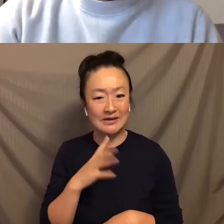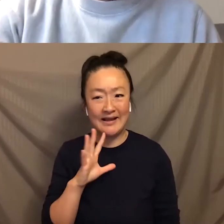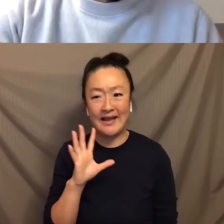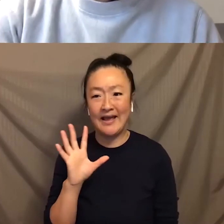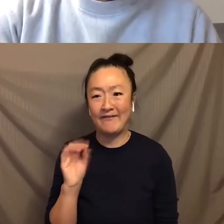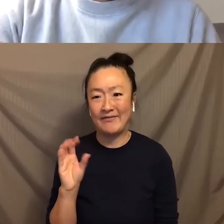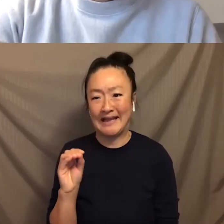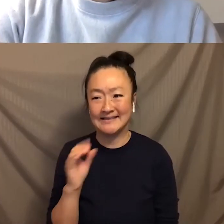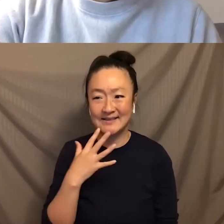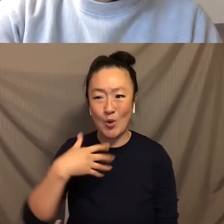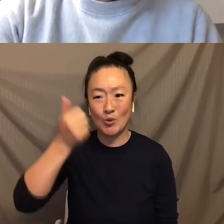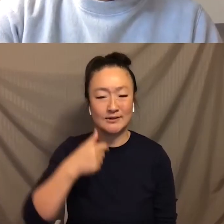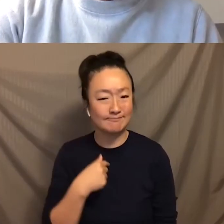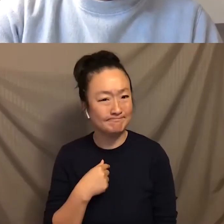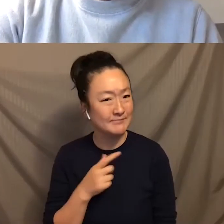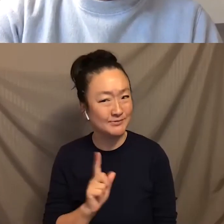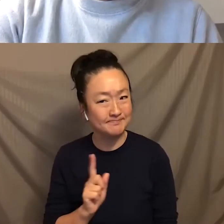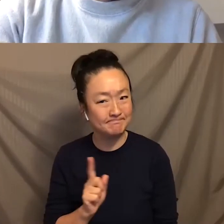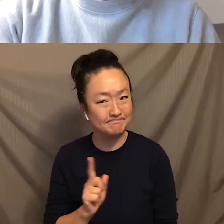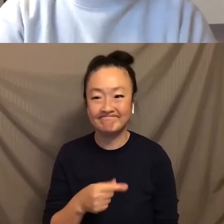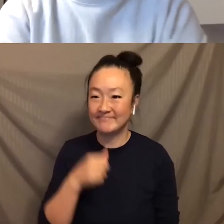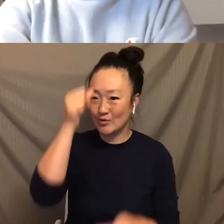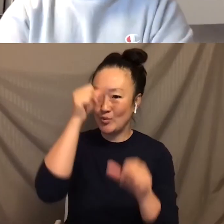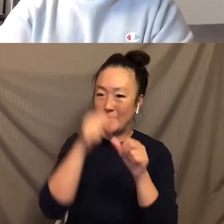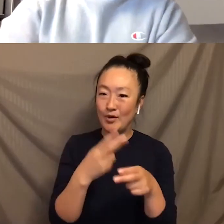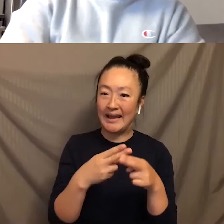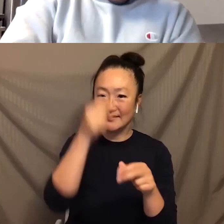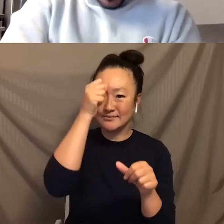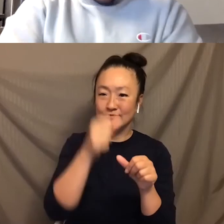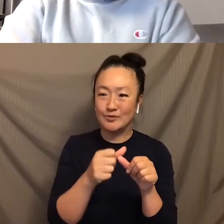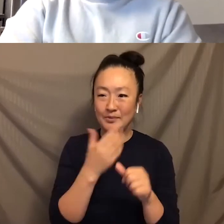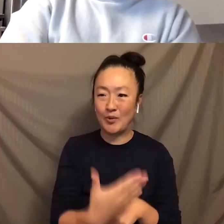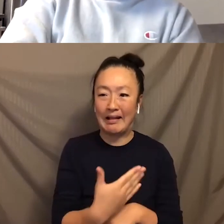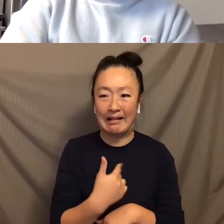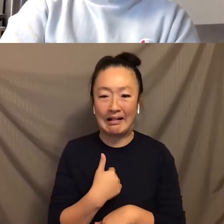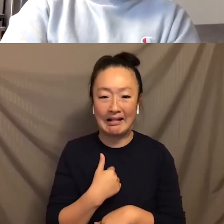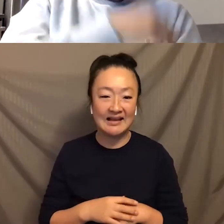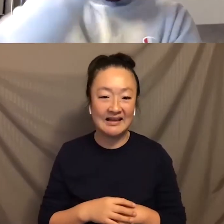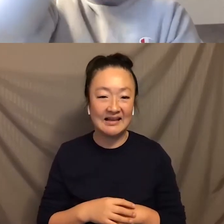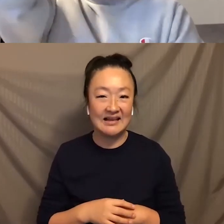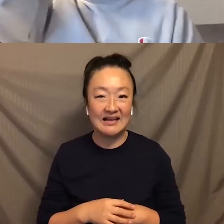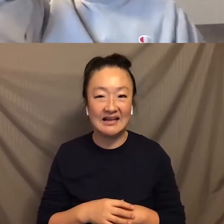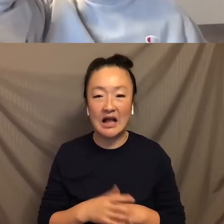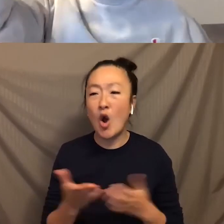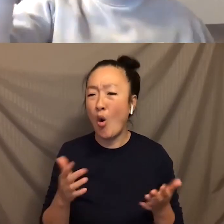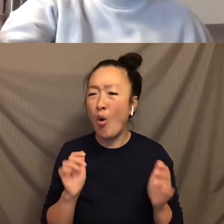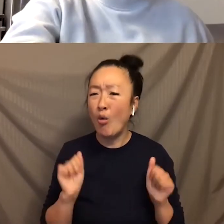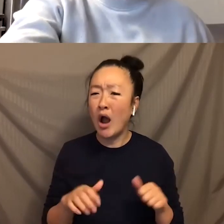older, like me, because we can't recall names very quickly. But you're welcome to pass.